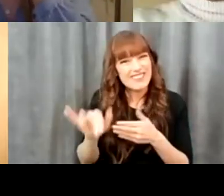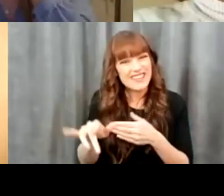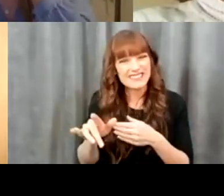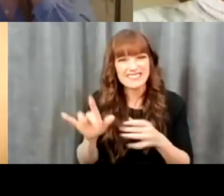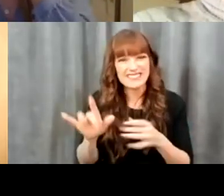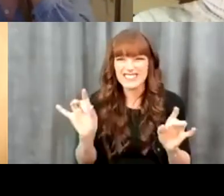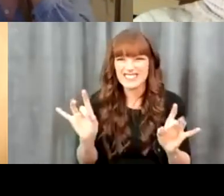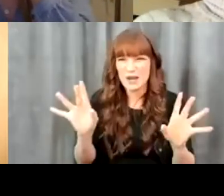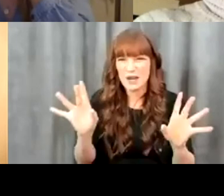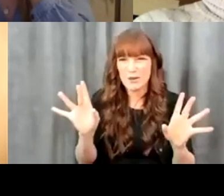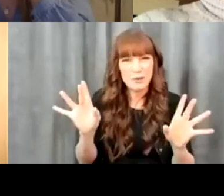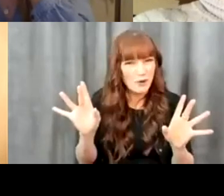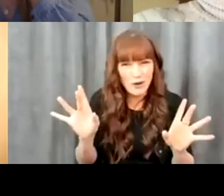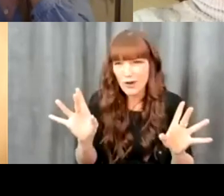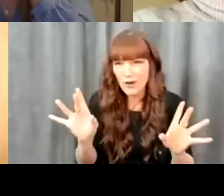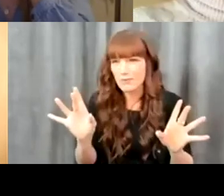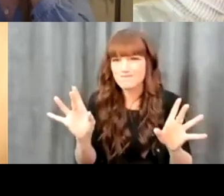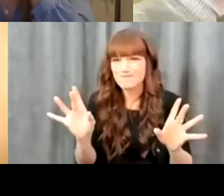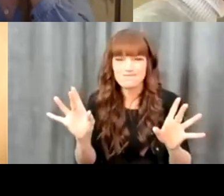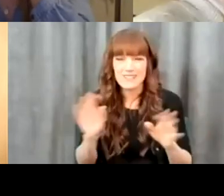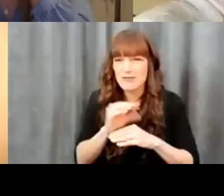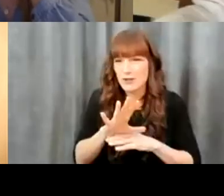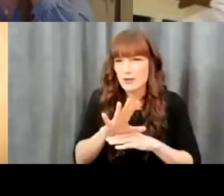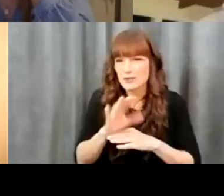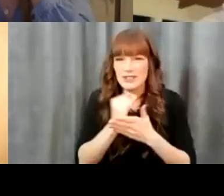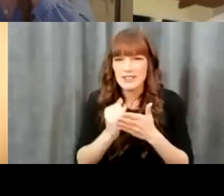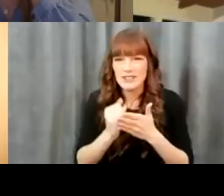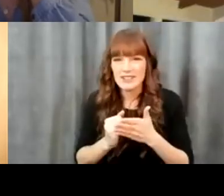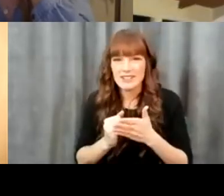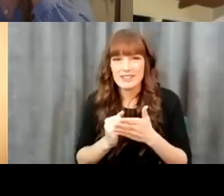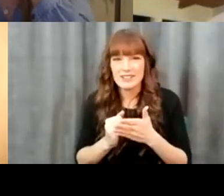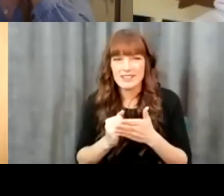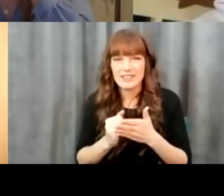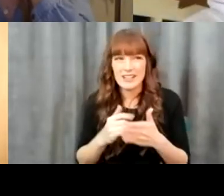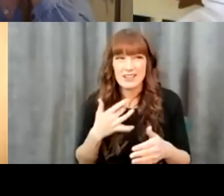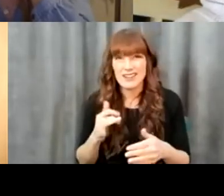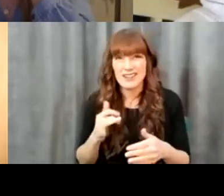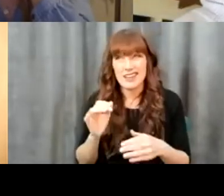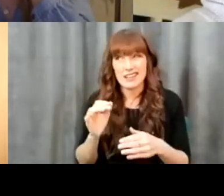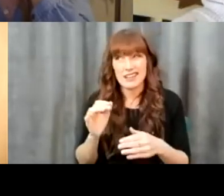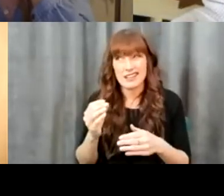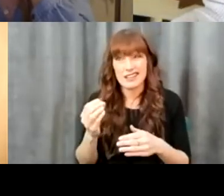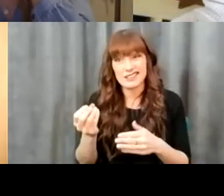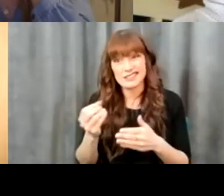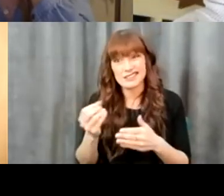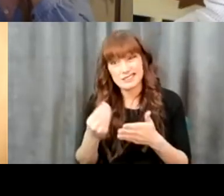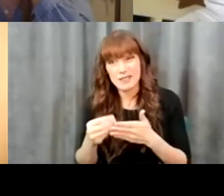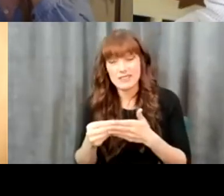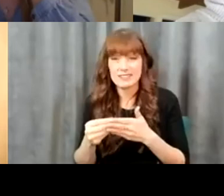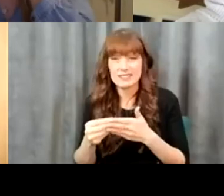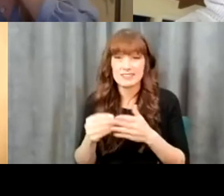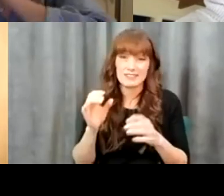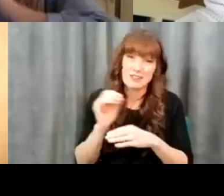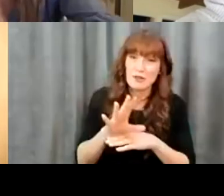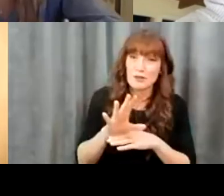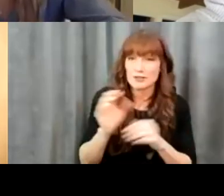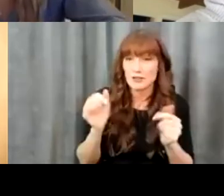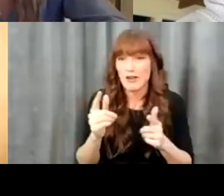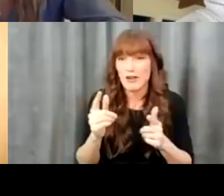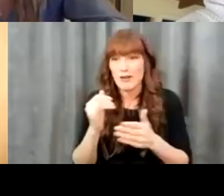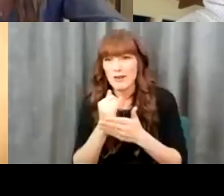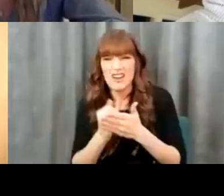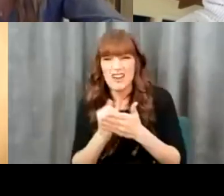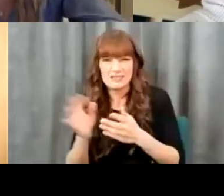really big, terrible pull on art. I think money's a pretty big, terrible pull on everything, but art